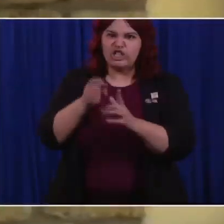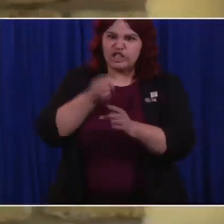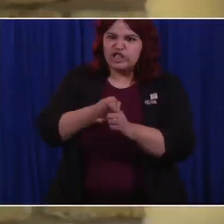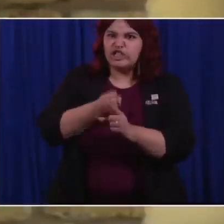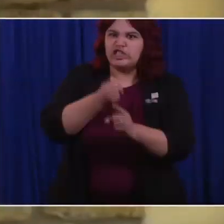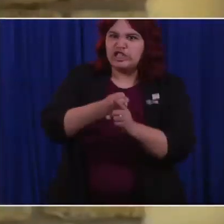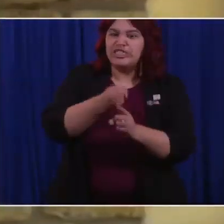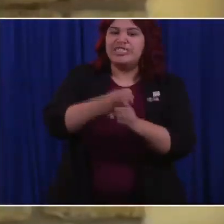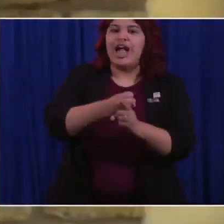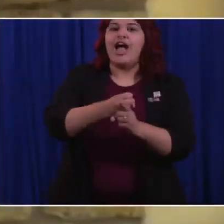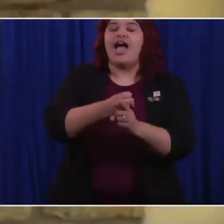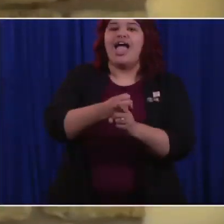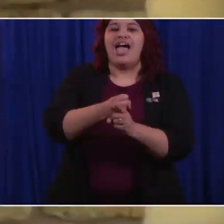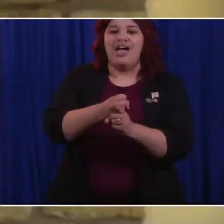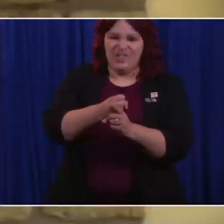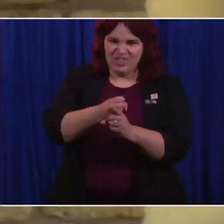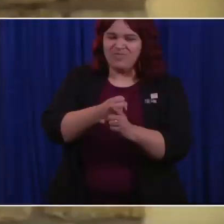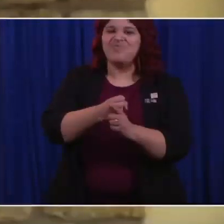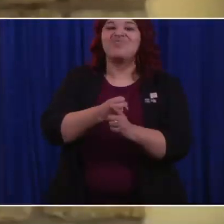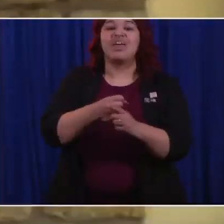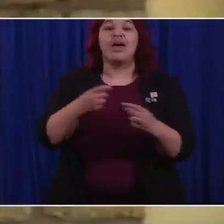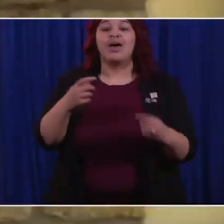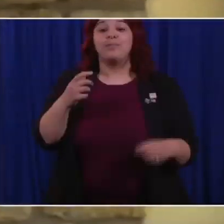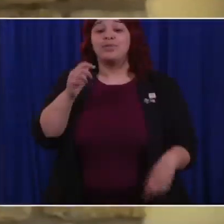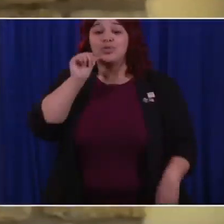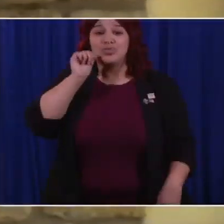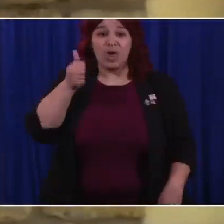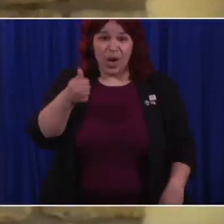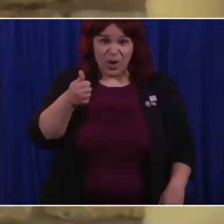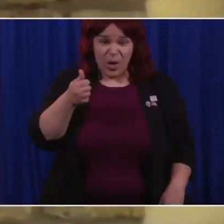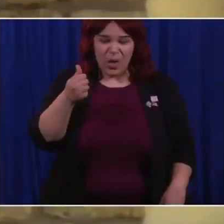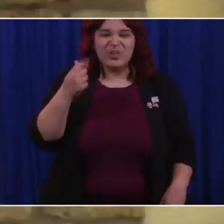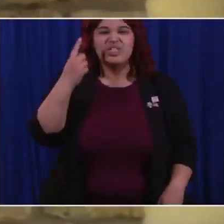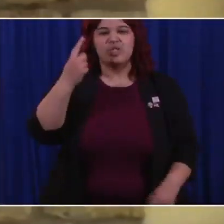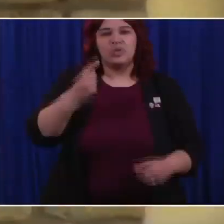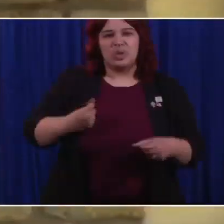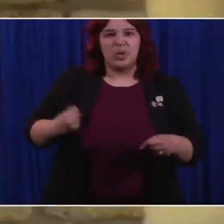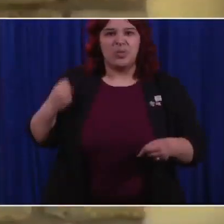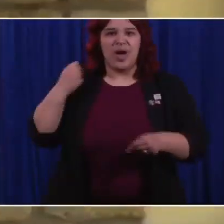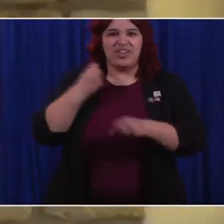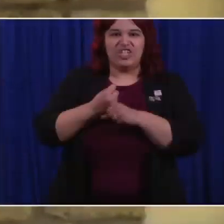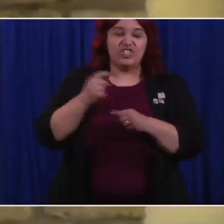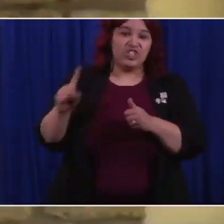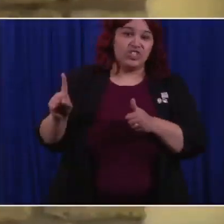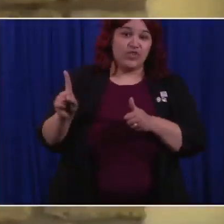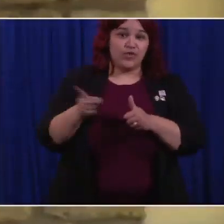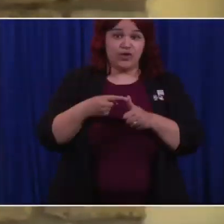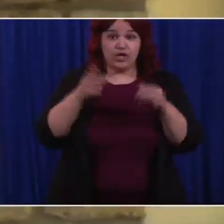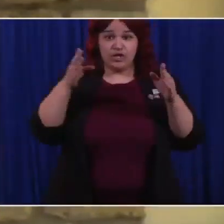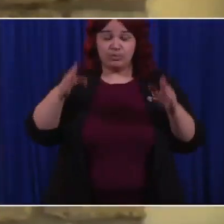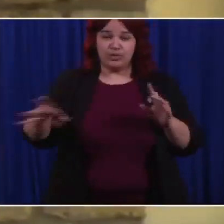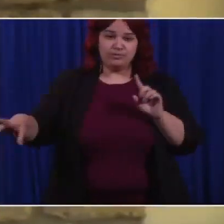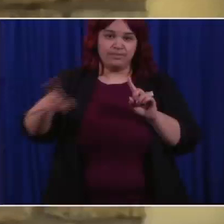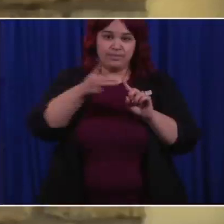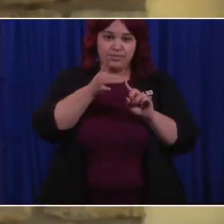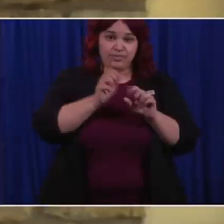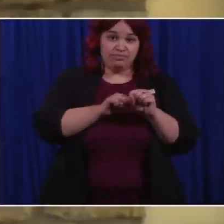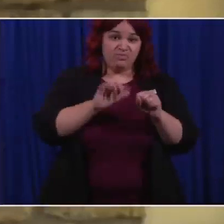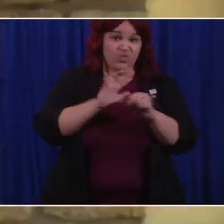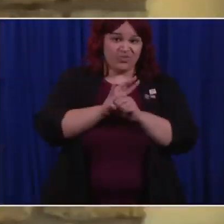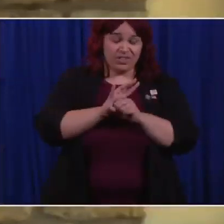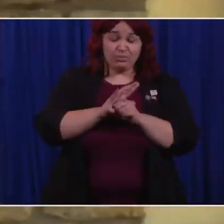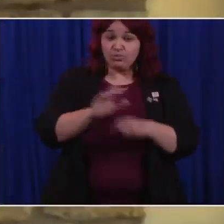marks the one-year anniversary of the first confirmed case of COVID, which was reported in Cuyahoga